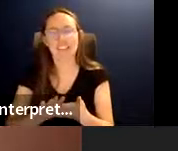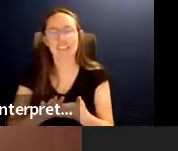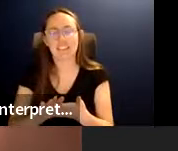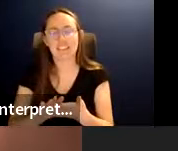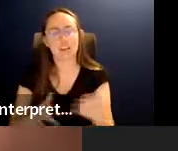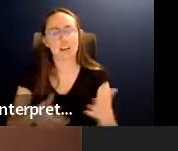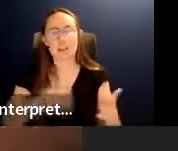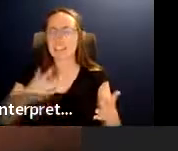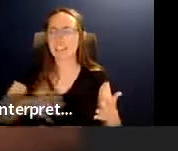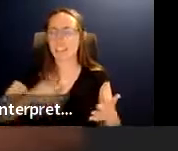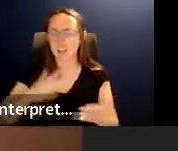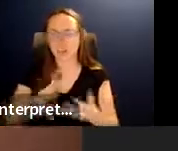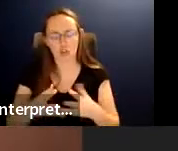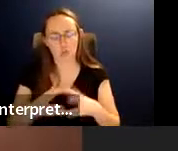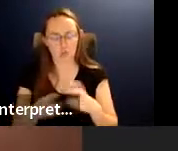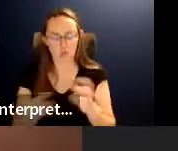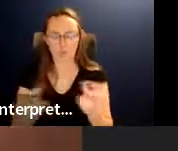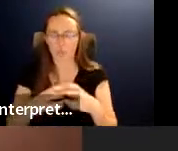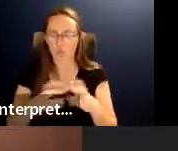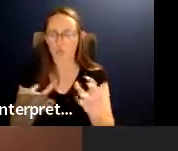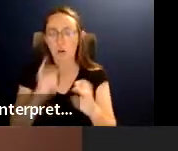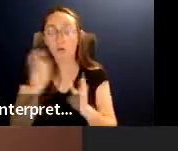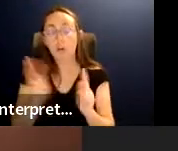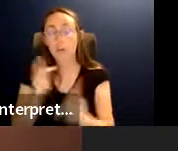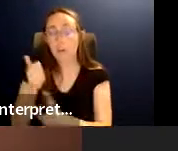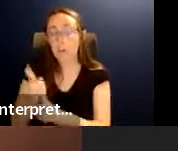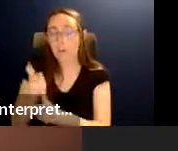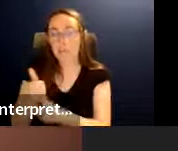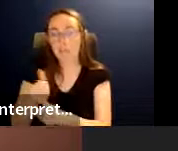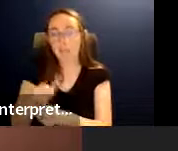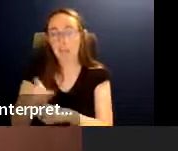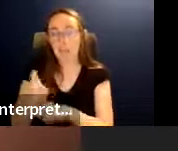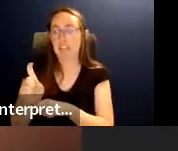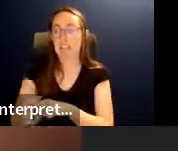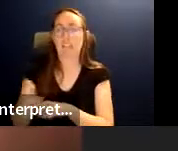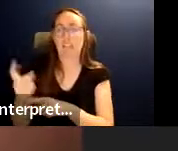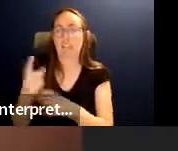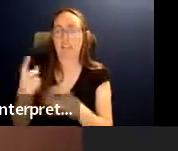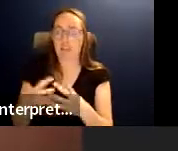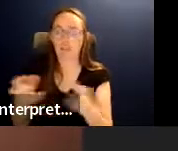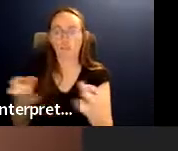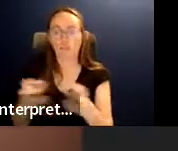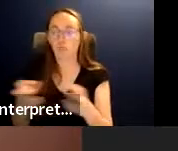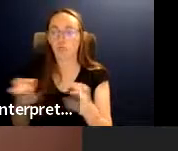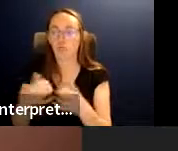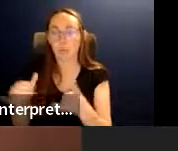sensation for people that need to have something to fidget with.